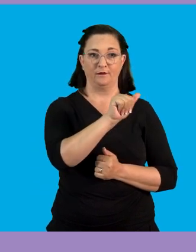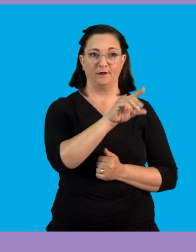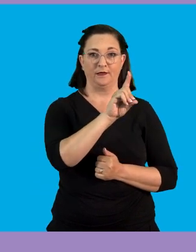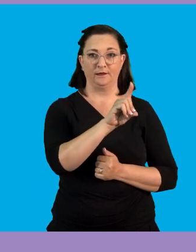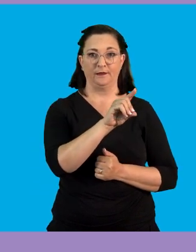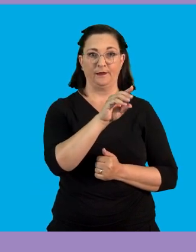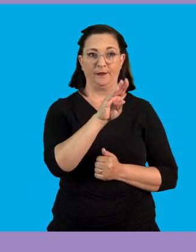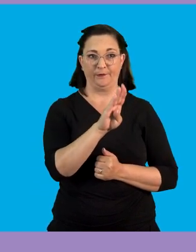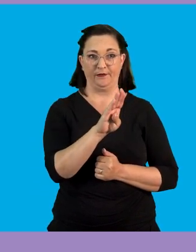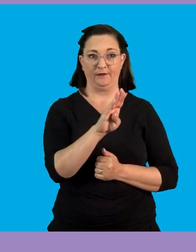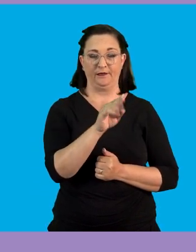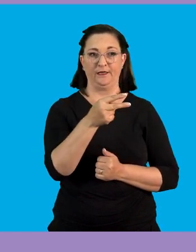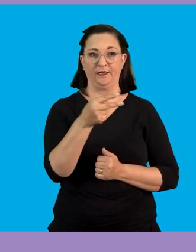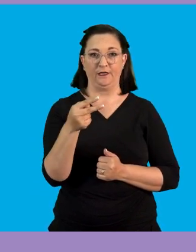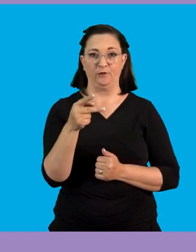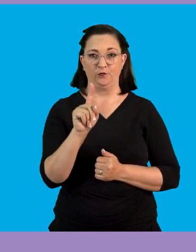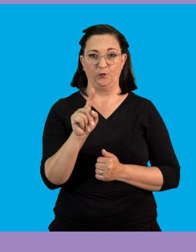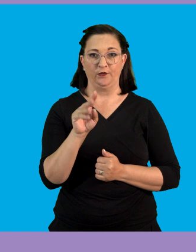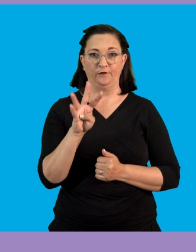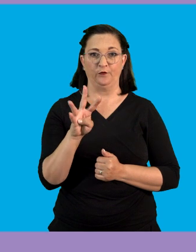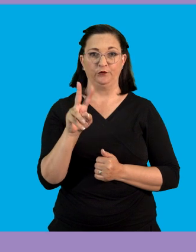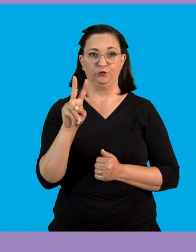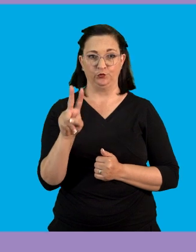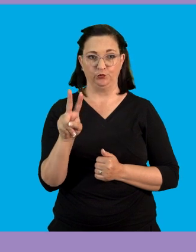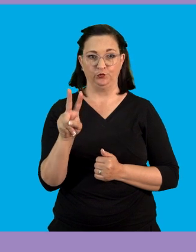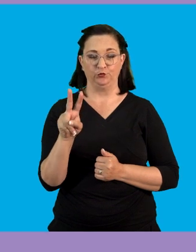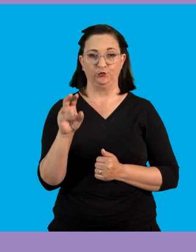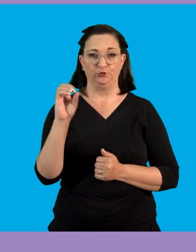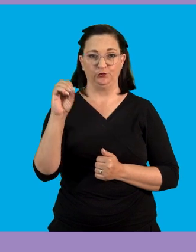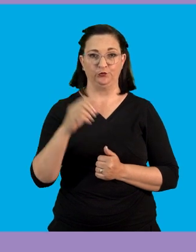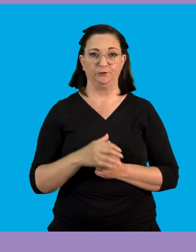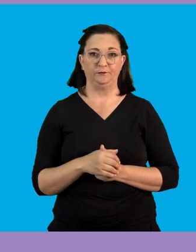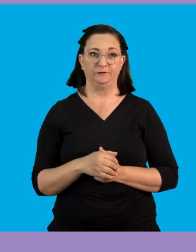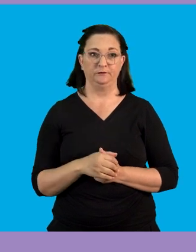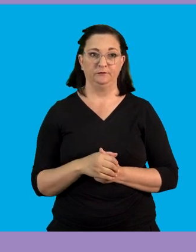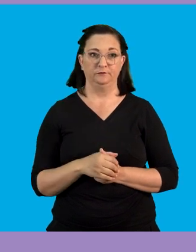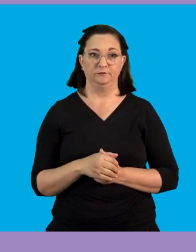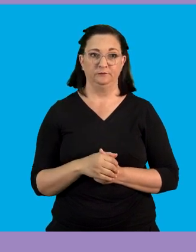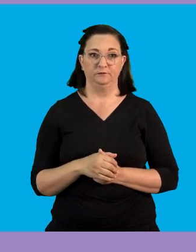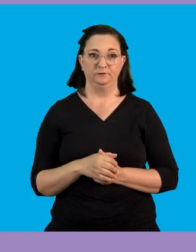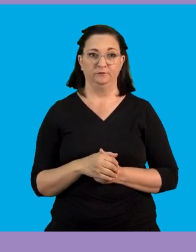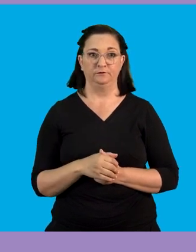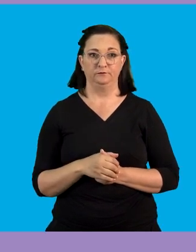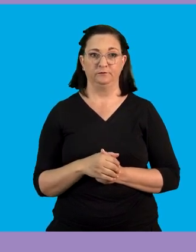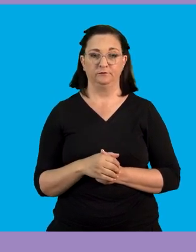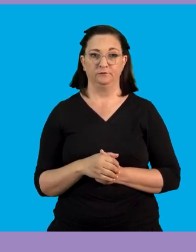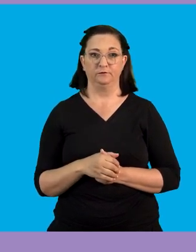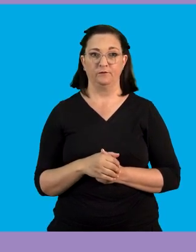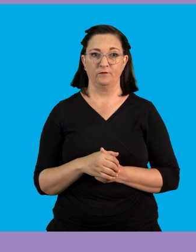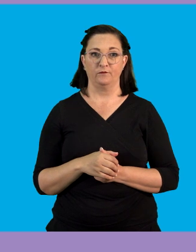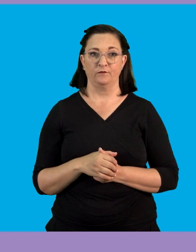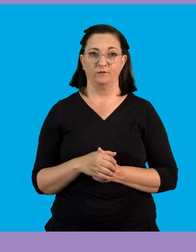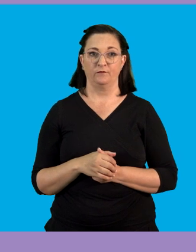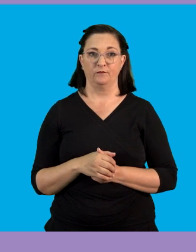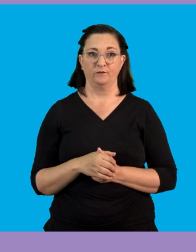ADB is equals to 42 degrees because it is an alternate